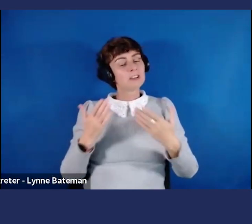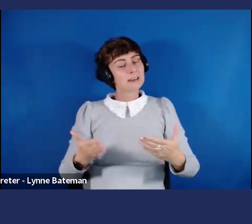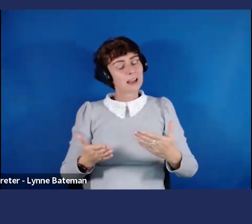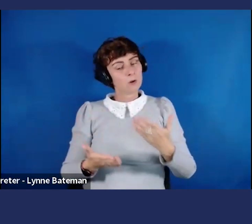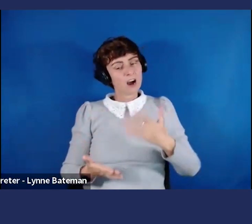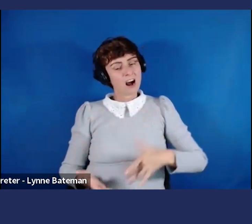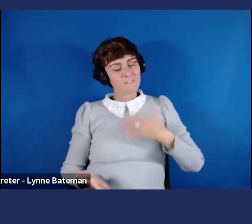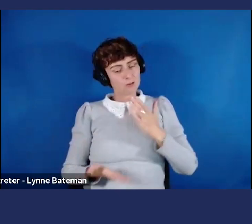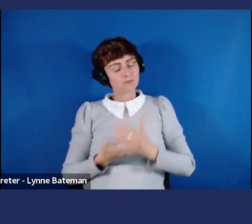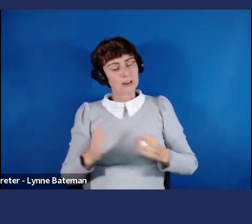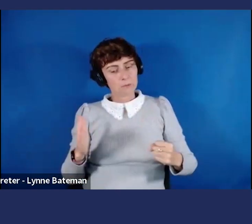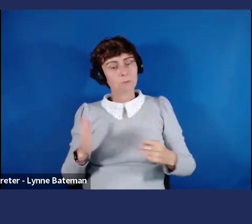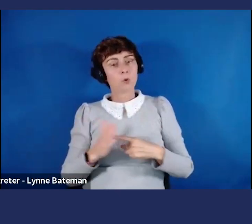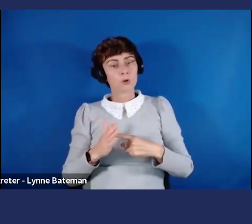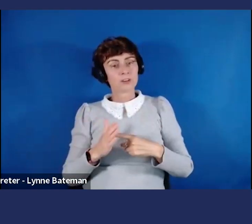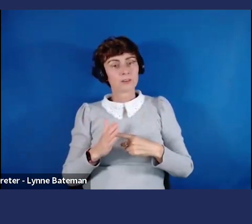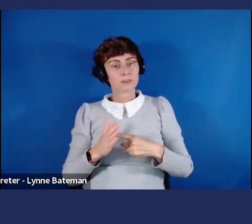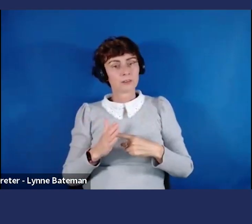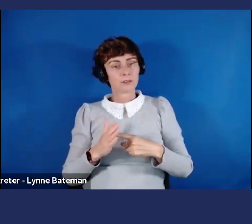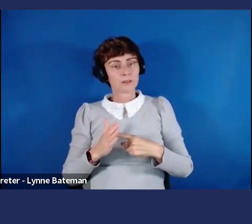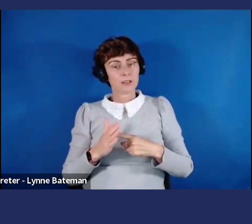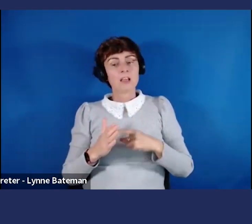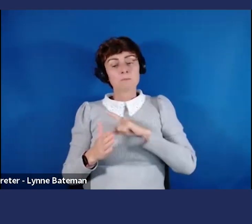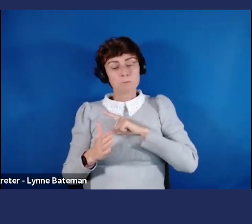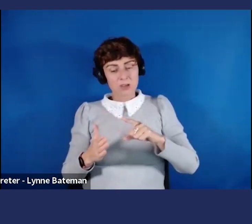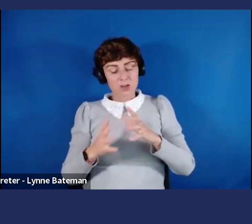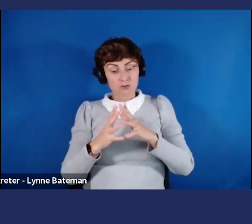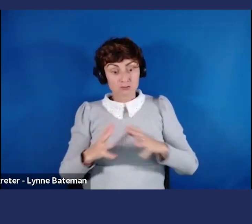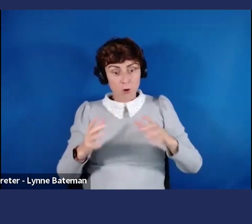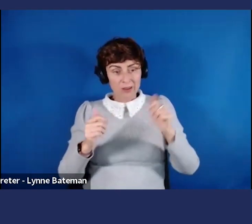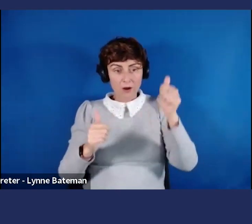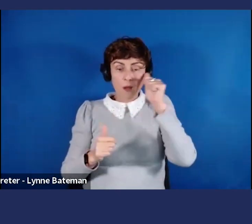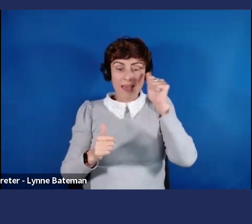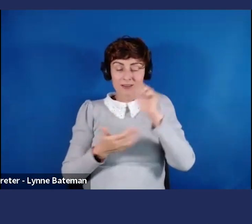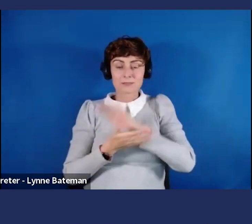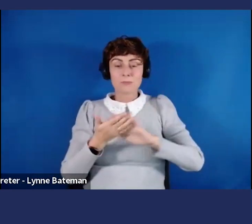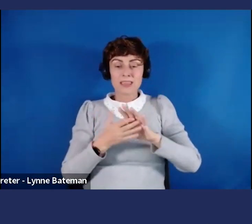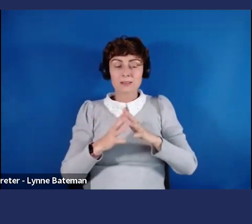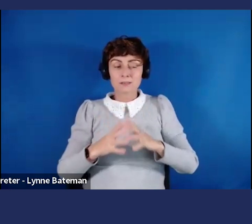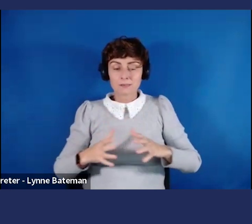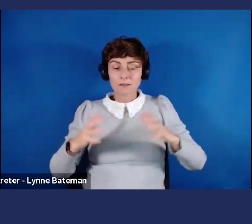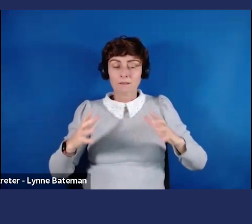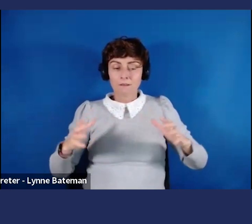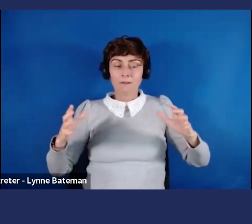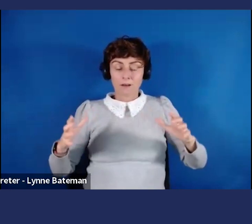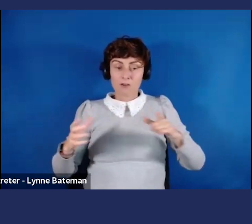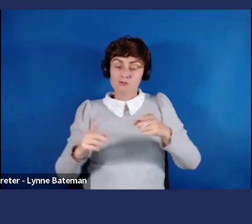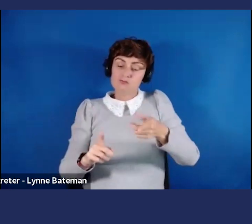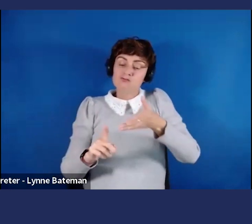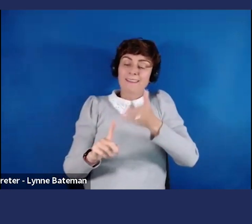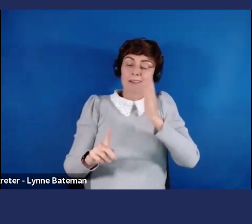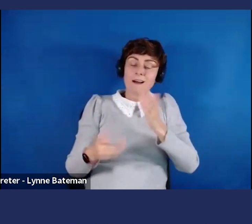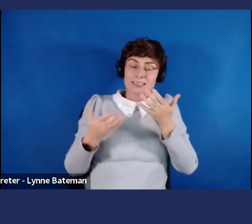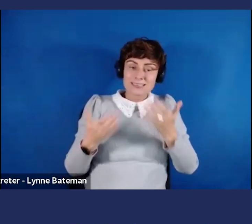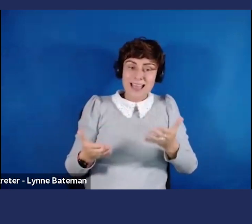Anna Freud, as it speaks to the growing awareness of birth trauma. But it also speaks to the growing recognition